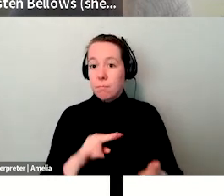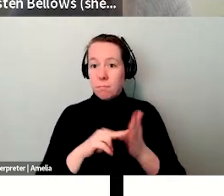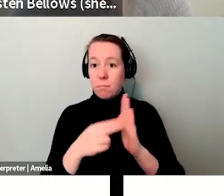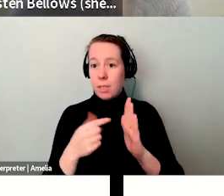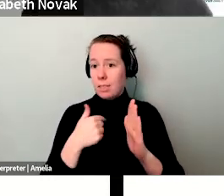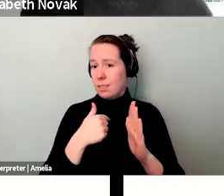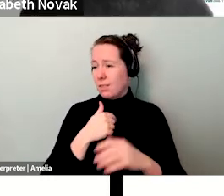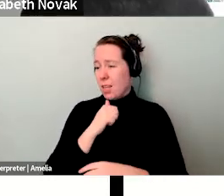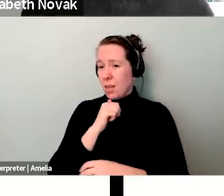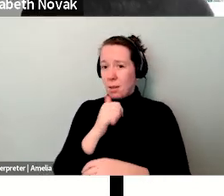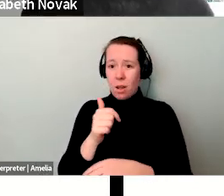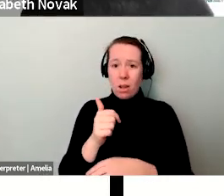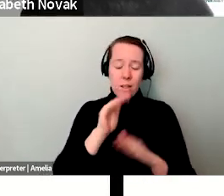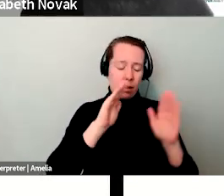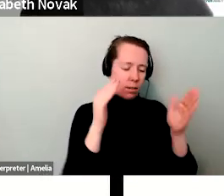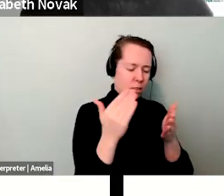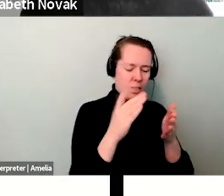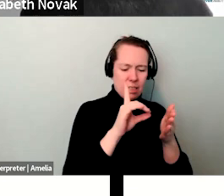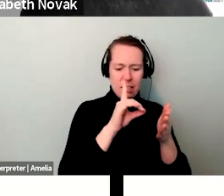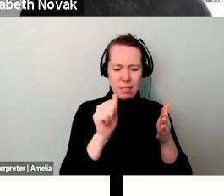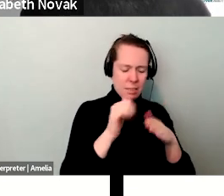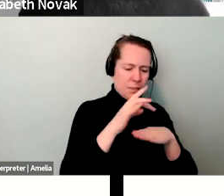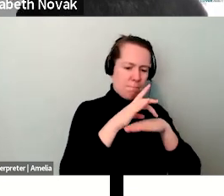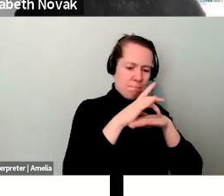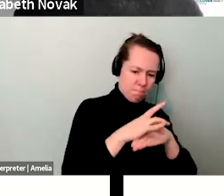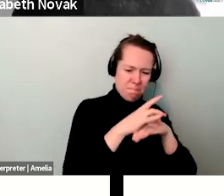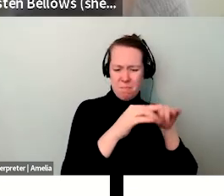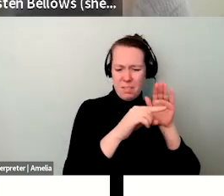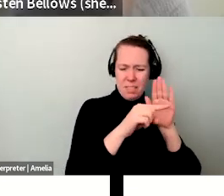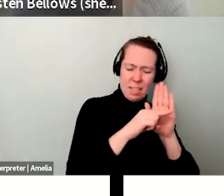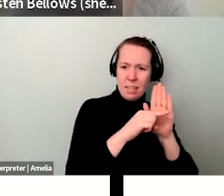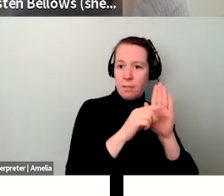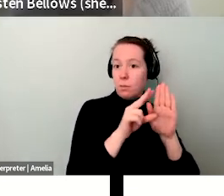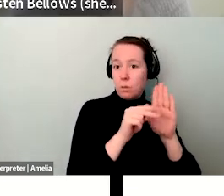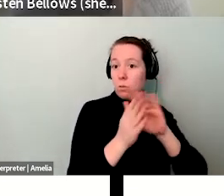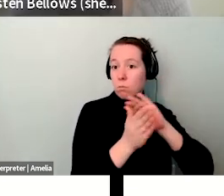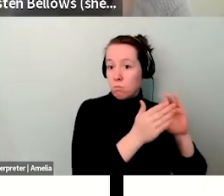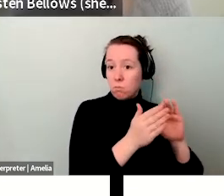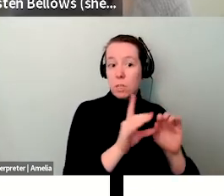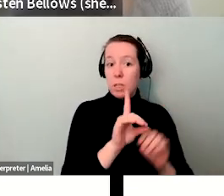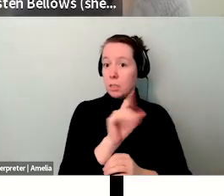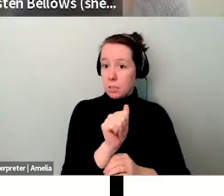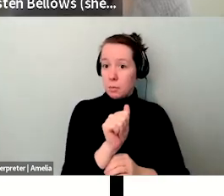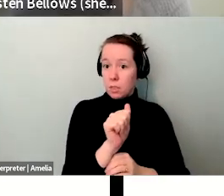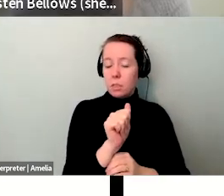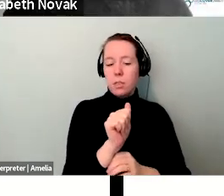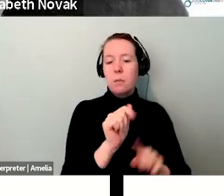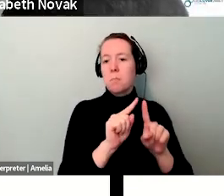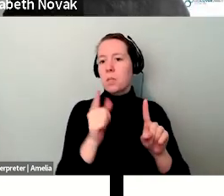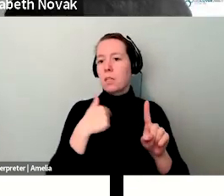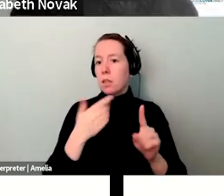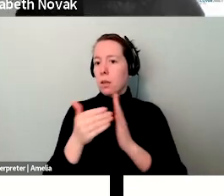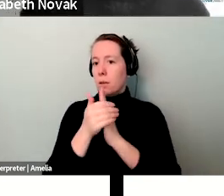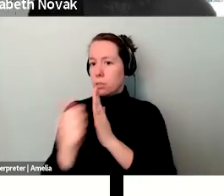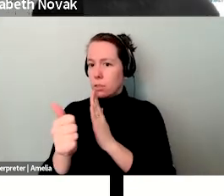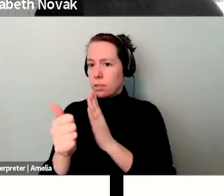being totally disability focused. You're not seeing it as a negative. You're showing your flexibility and adaptability,